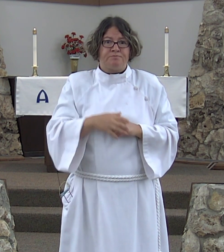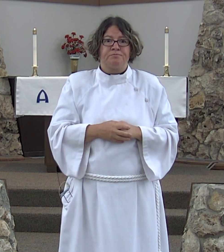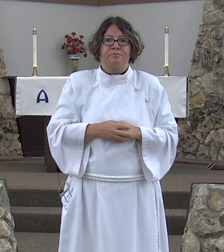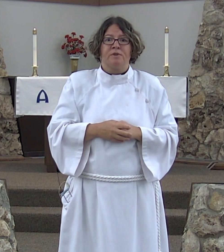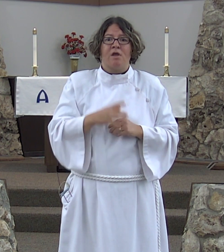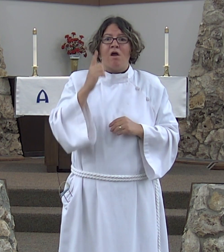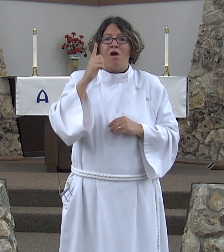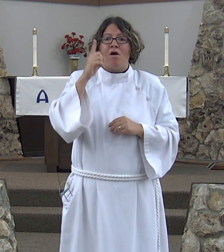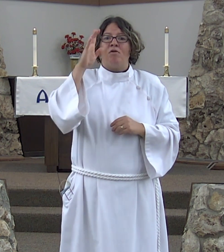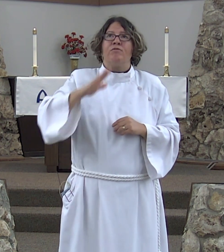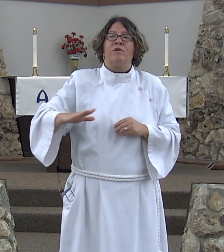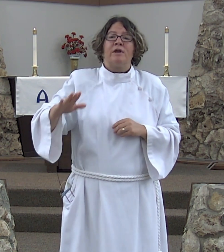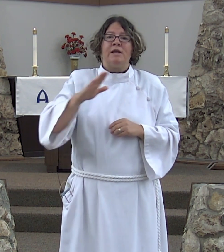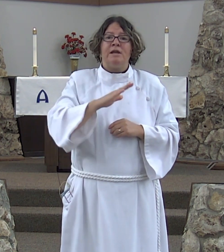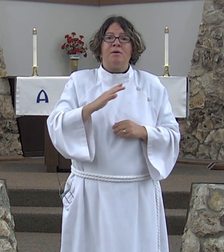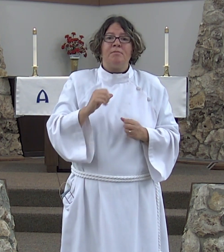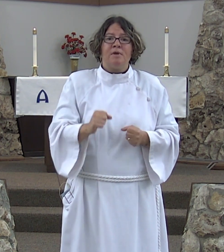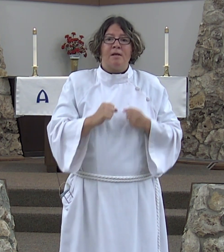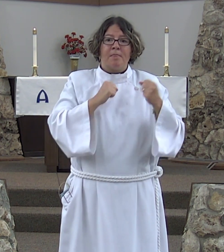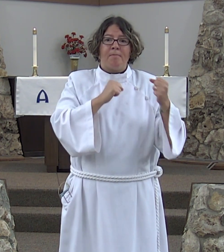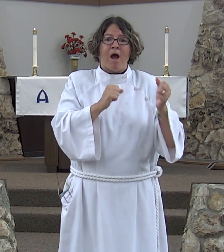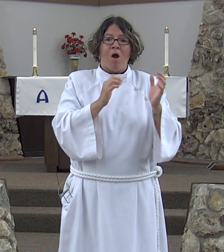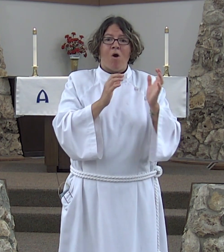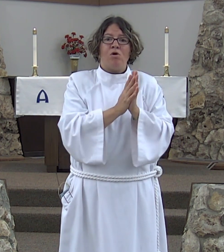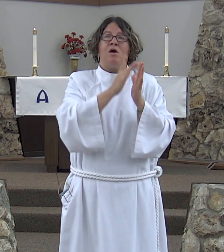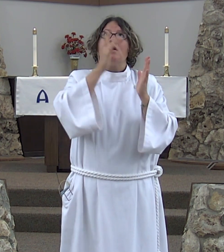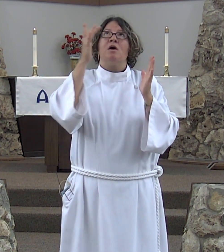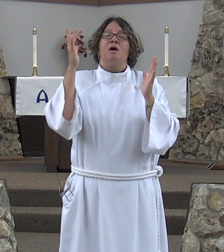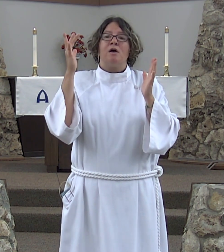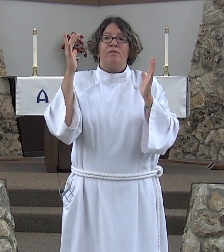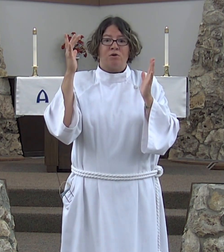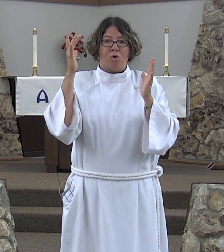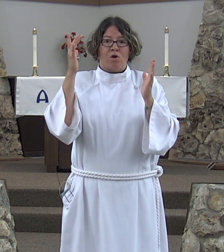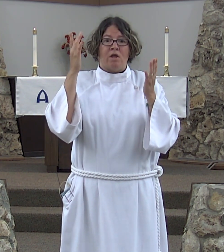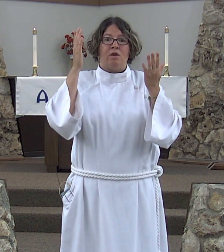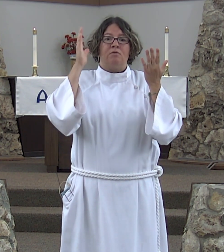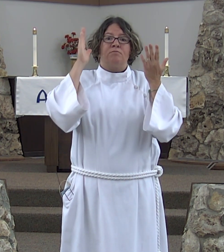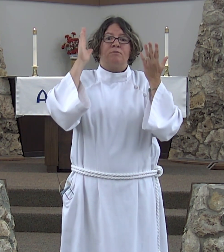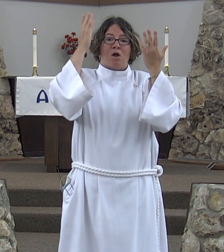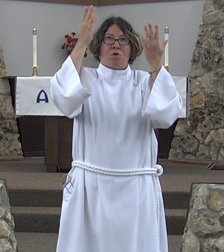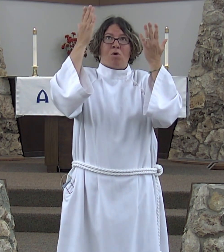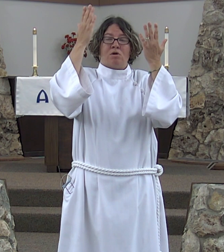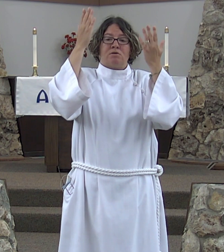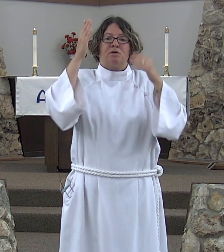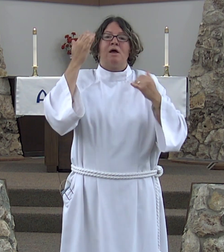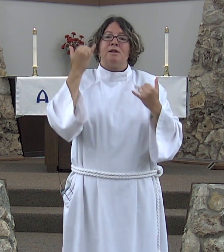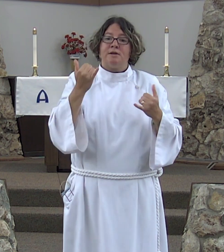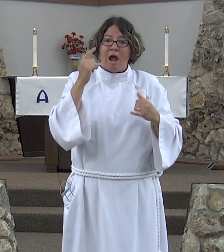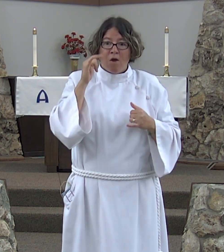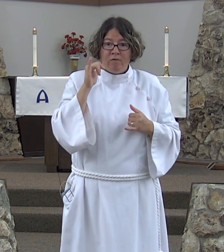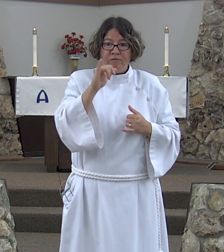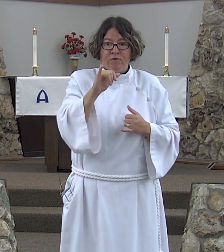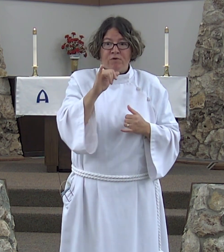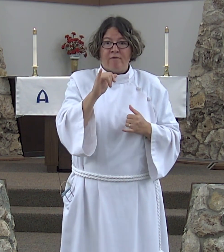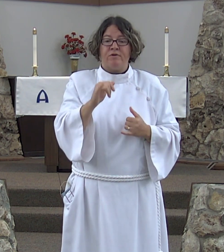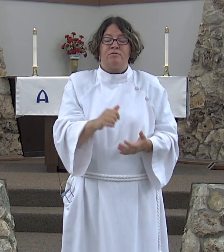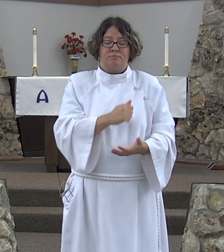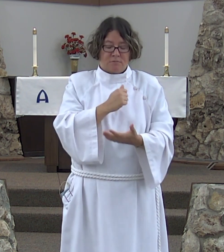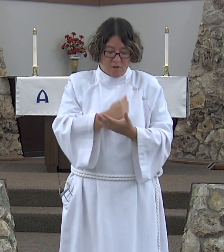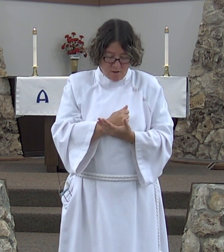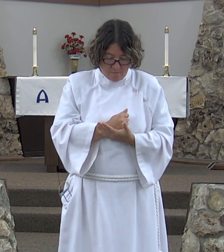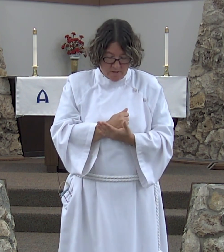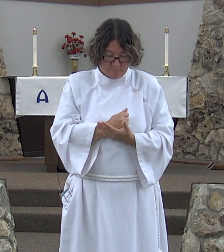evil. For the kingdom, the power, and the glory are yours, now and